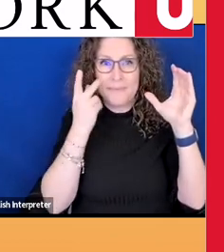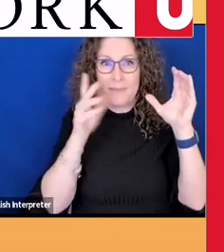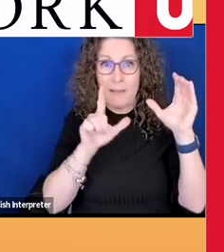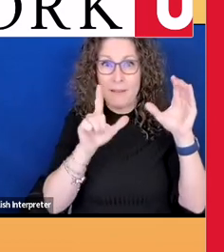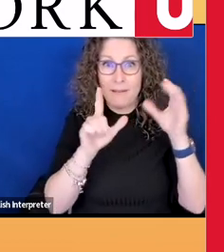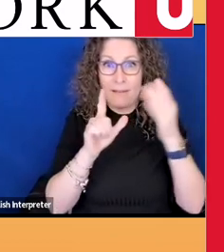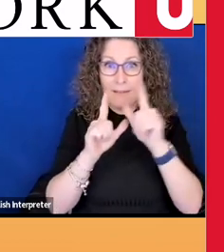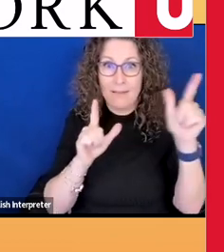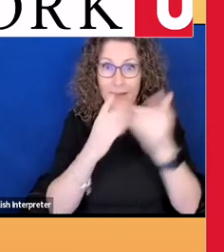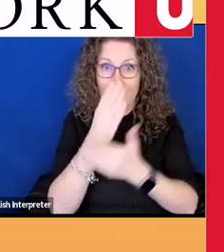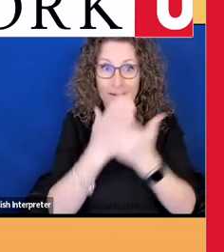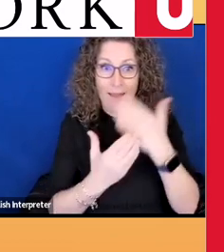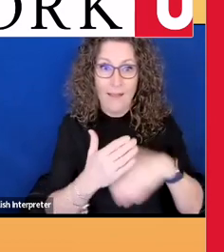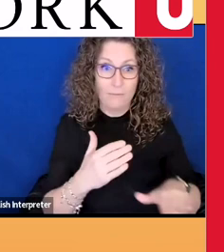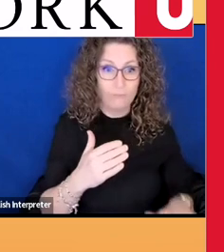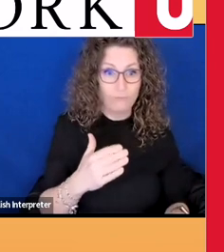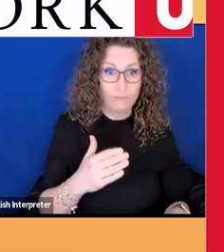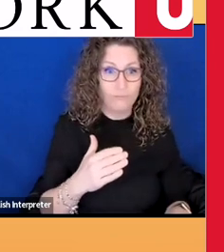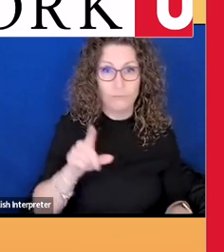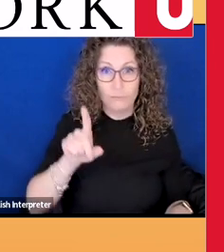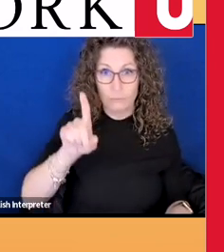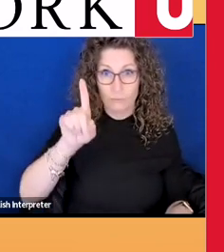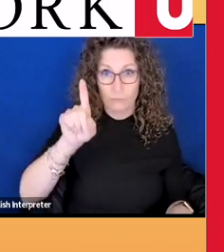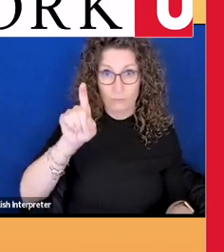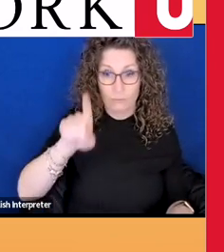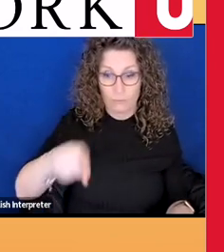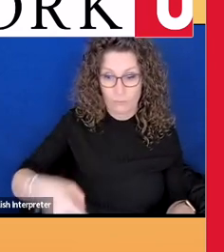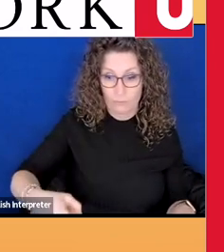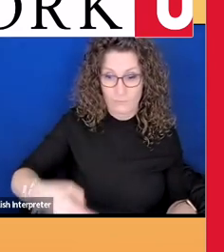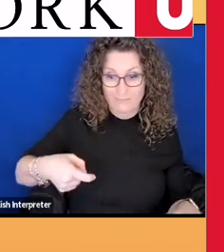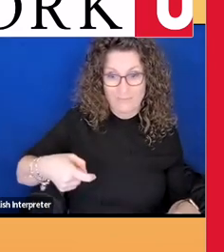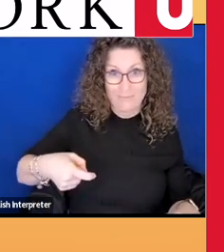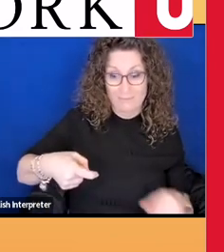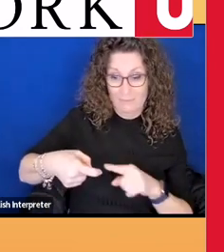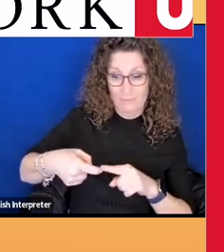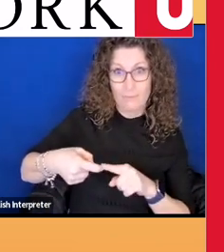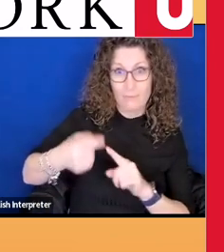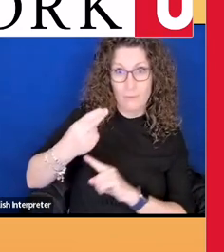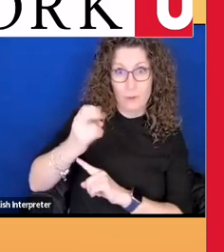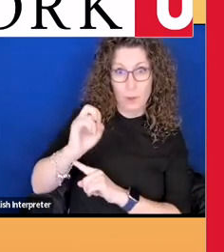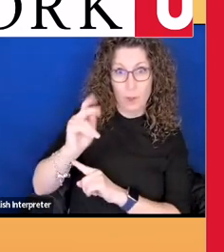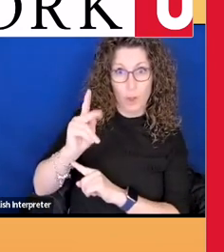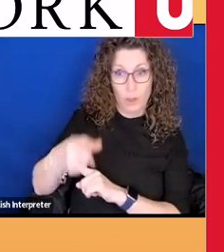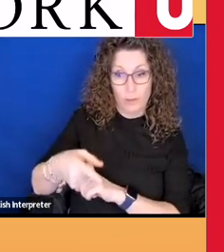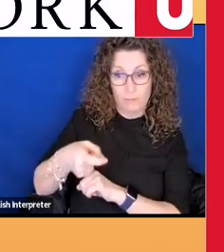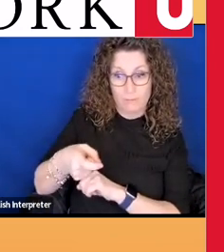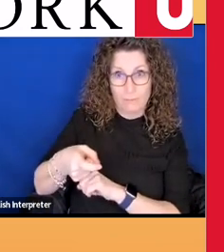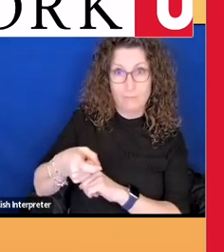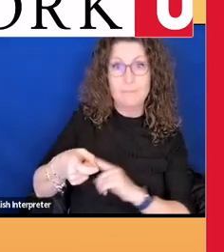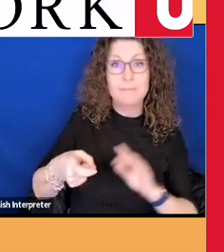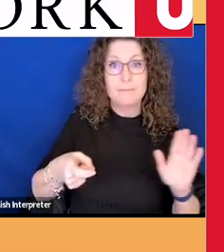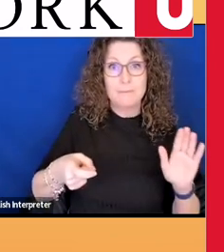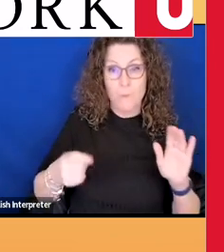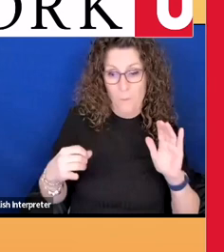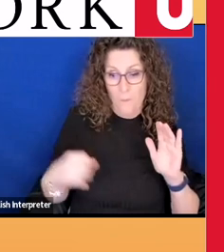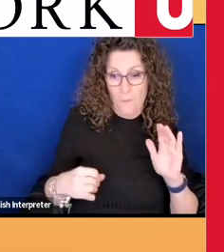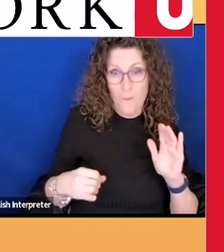knee, while the index finger of her right hand clinches to the child's overalls near his belly, holding him in